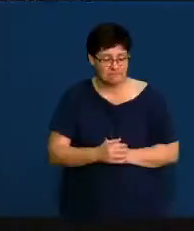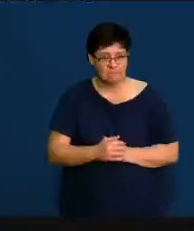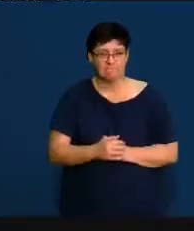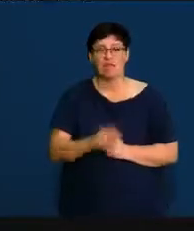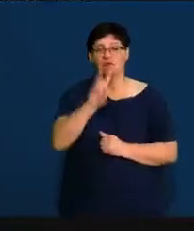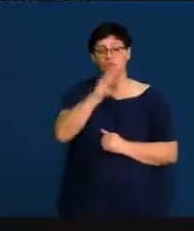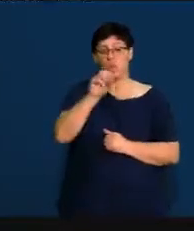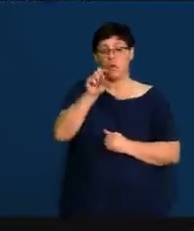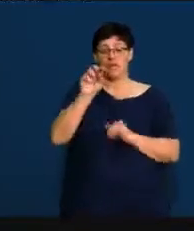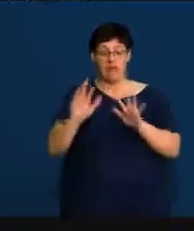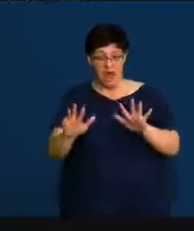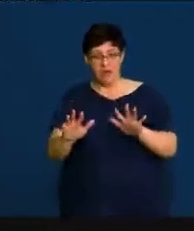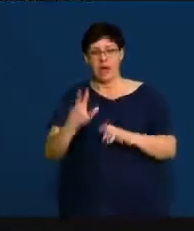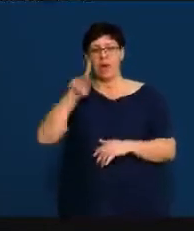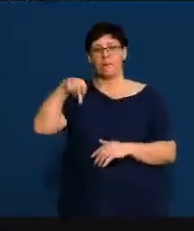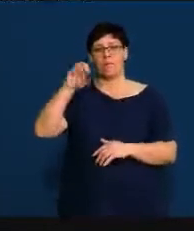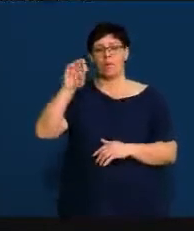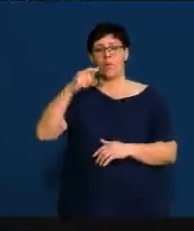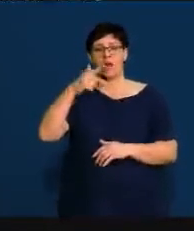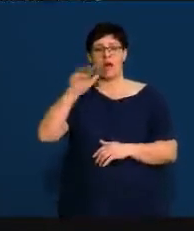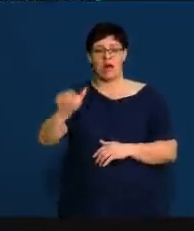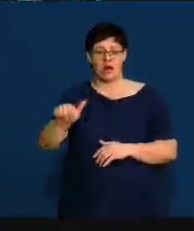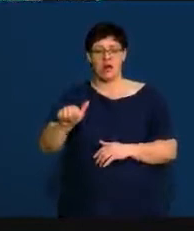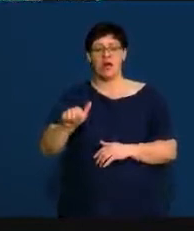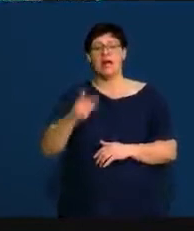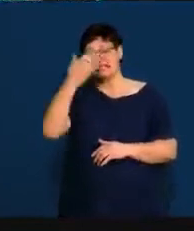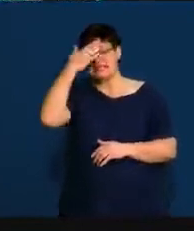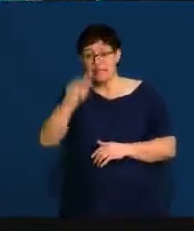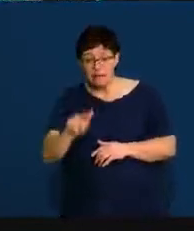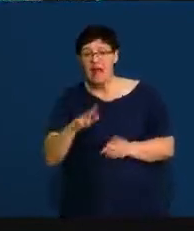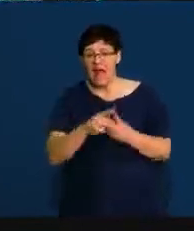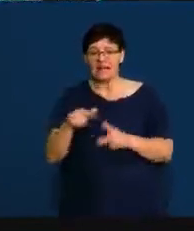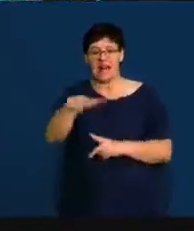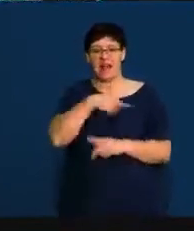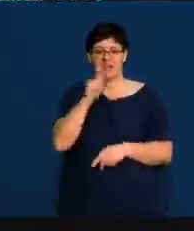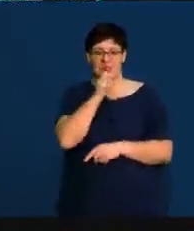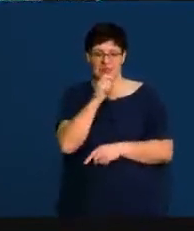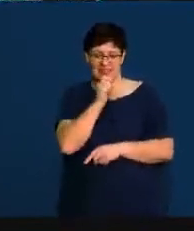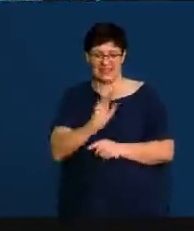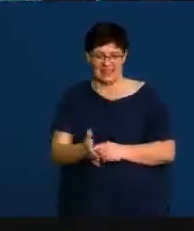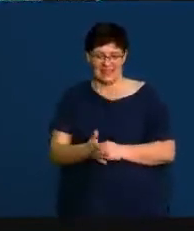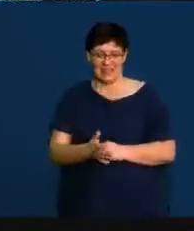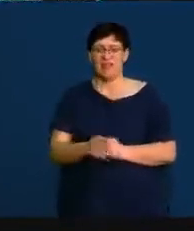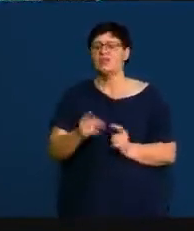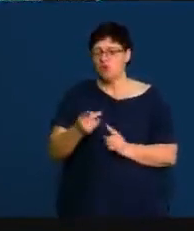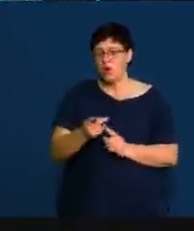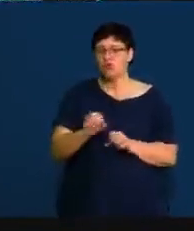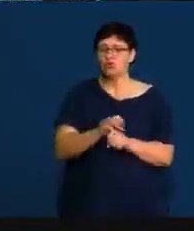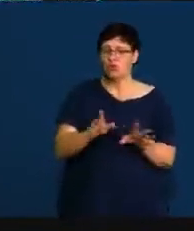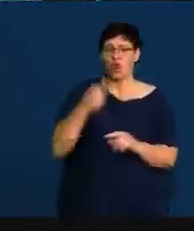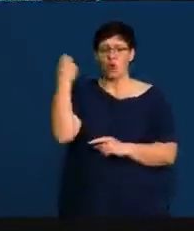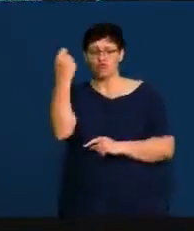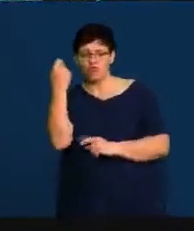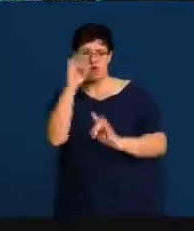in 2019, Pongola, settlement patterns as well as land use. So generally, when it comes to rural and